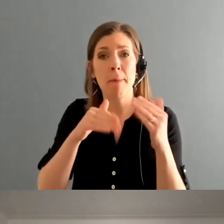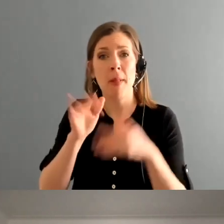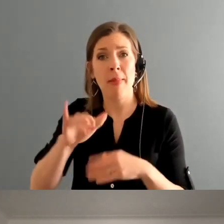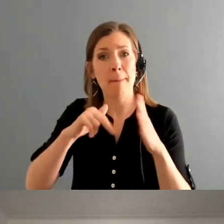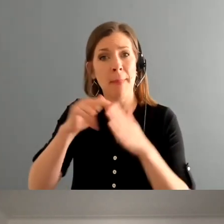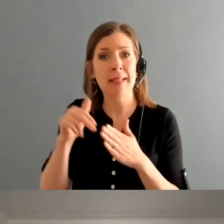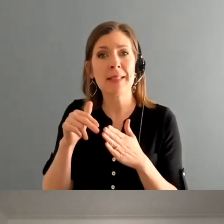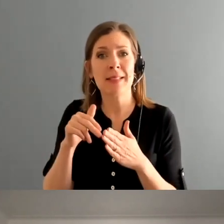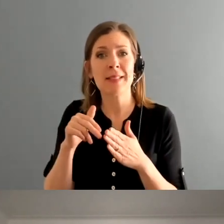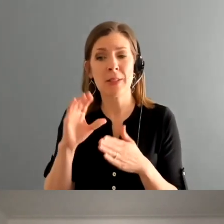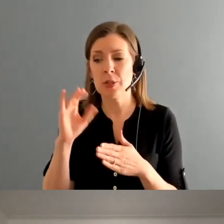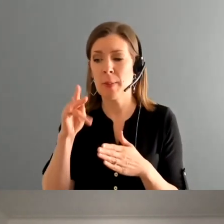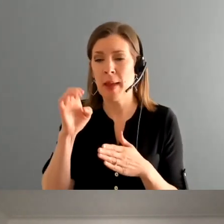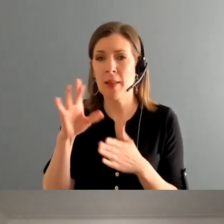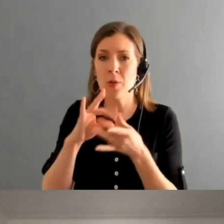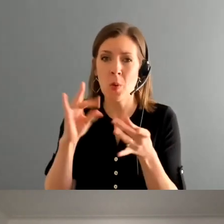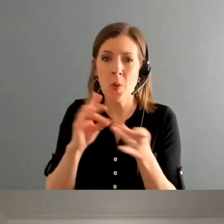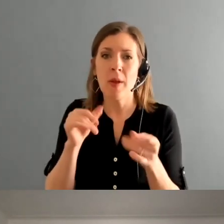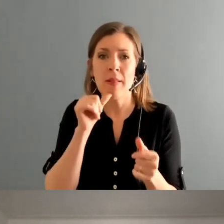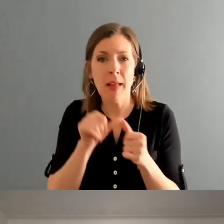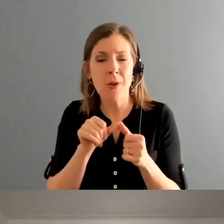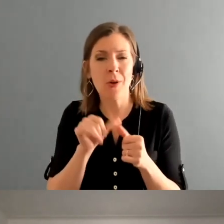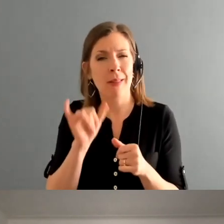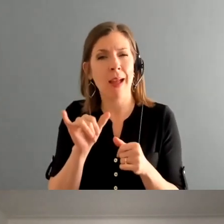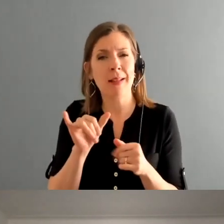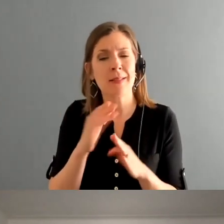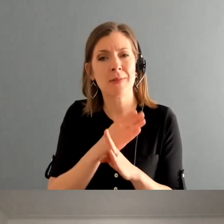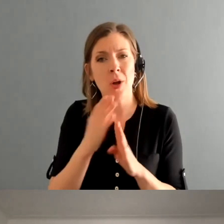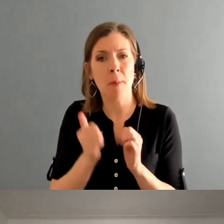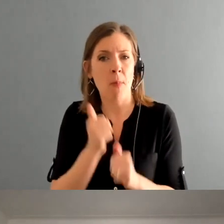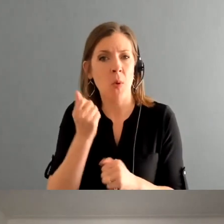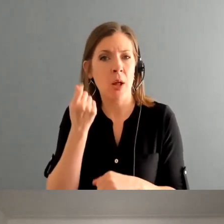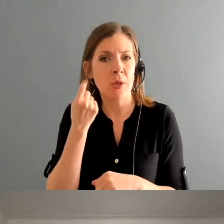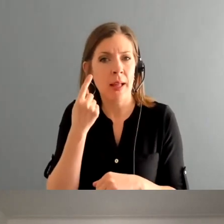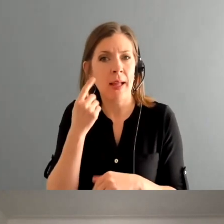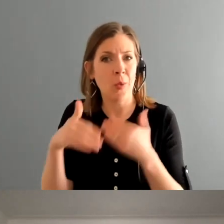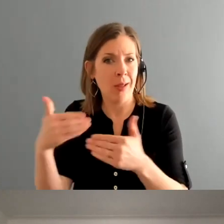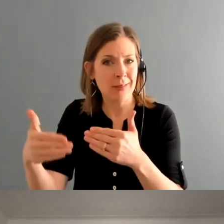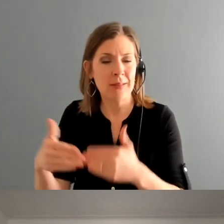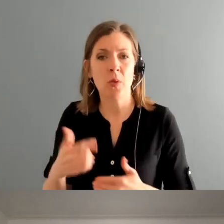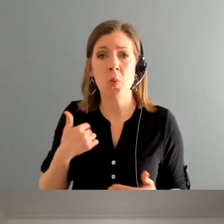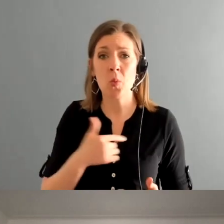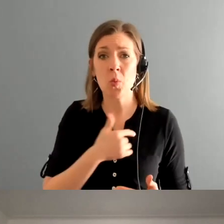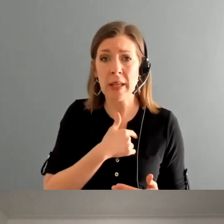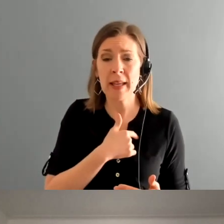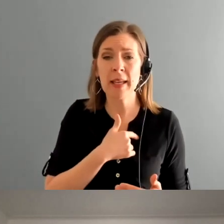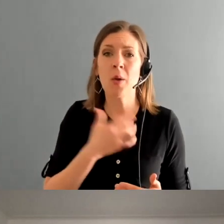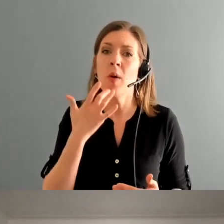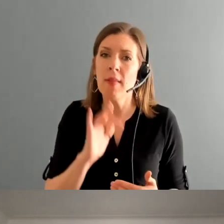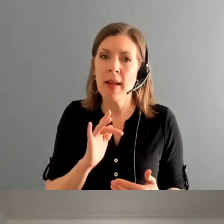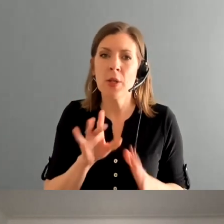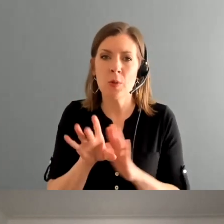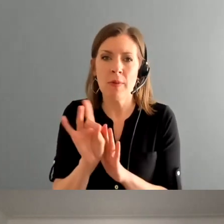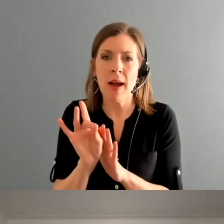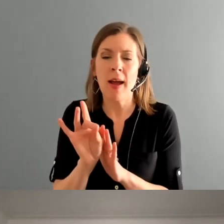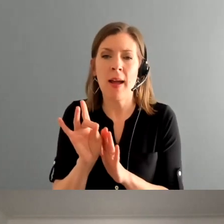Umini Wachipi, and the story and the letter. And that's kind of as far as most understanding went. We were lucky to